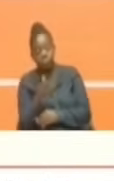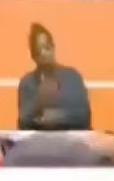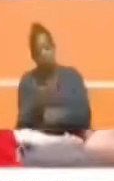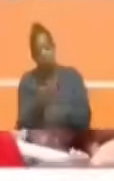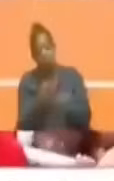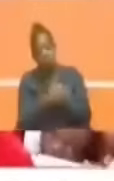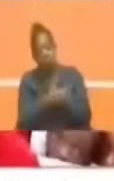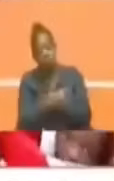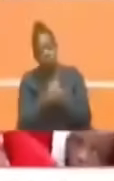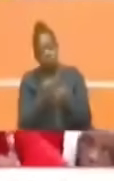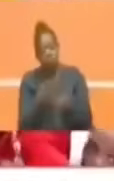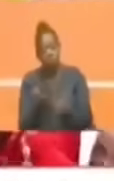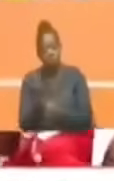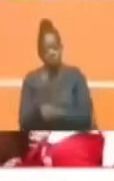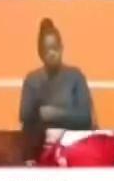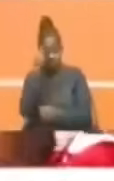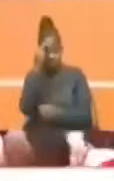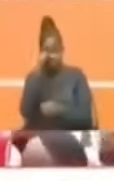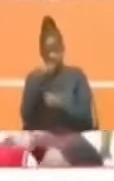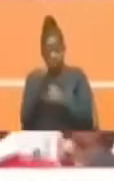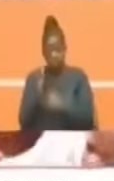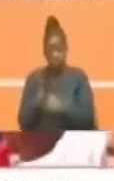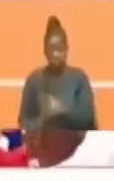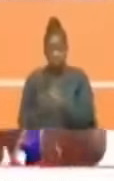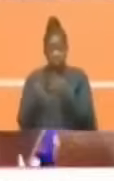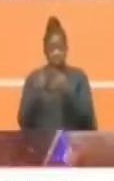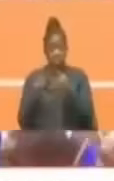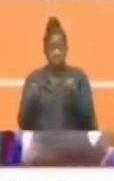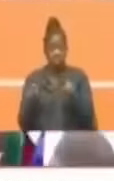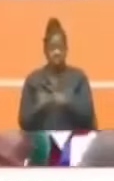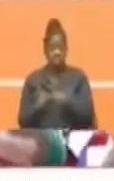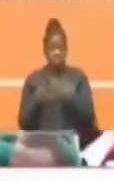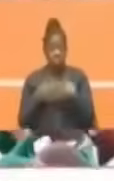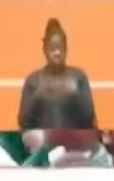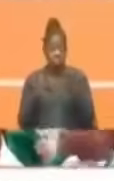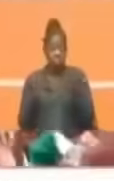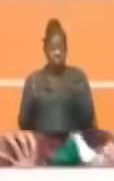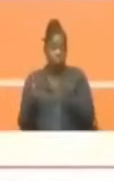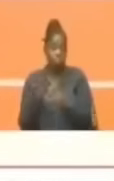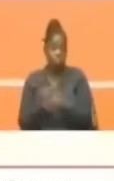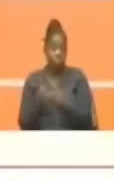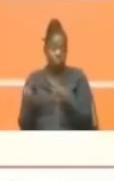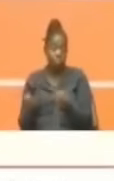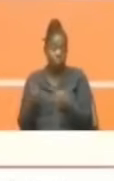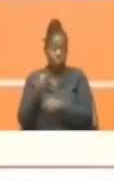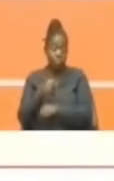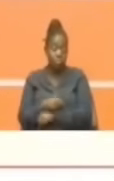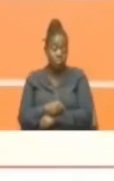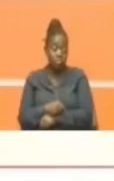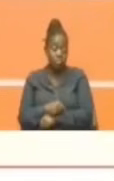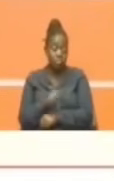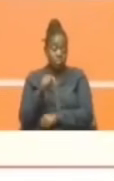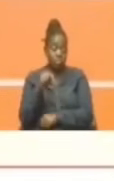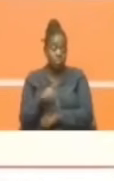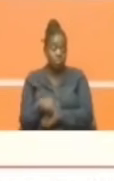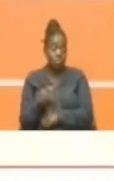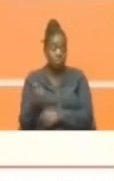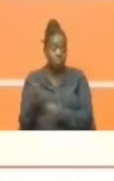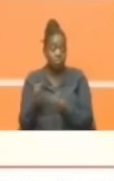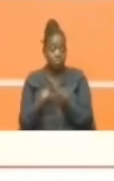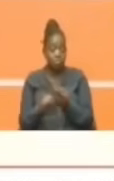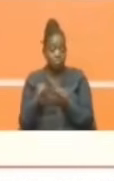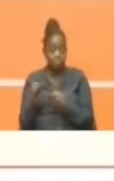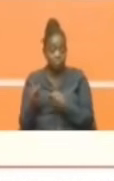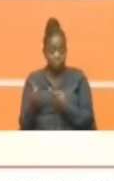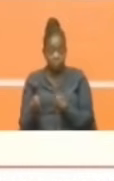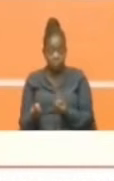patriotism. Obudde abayizi ku mizo egy'enjawulo egiyinza okubagula okuva mu kusoma. Please avoid abusing your body and